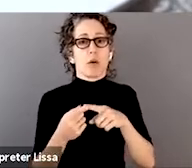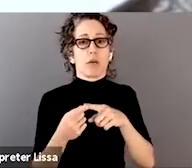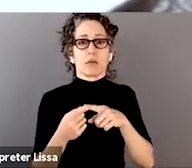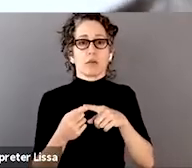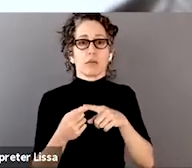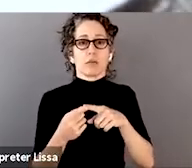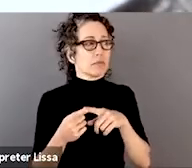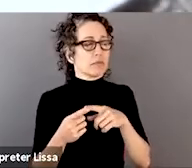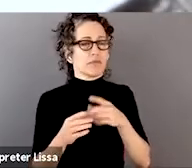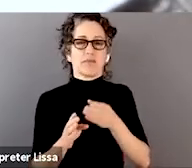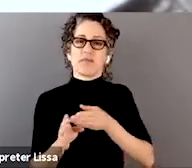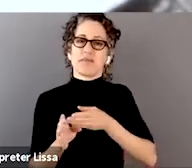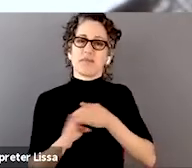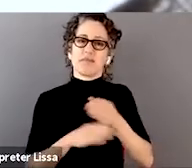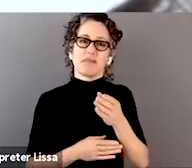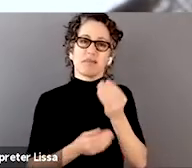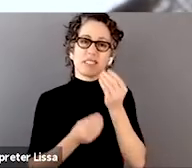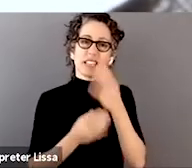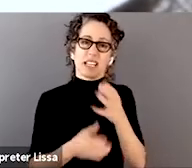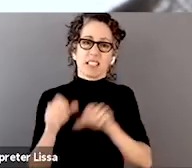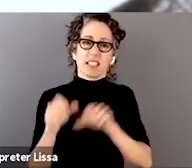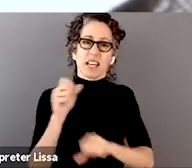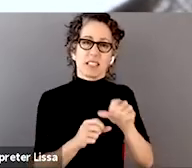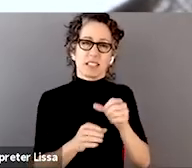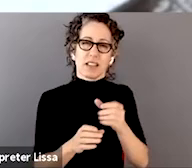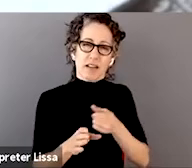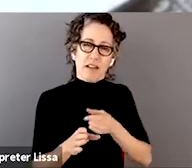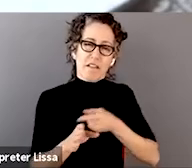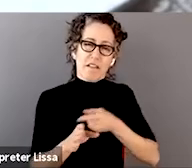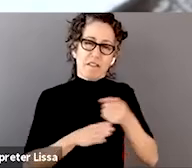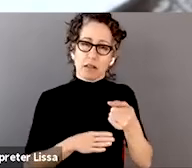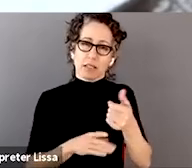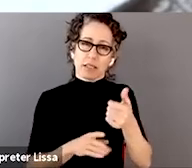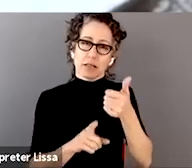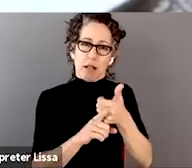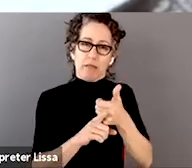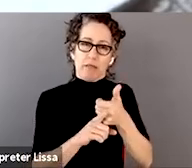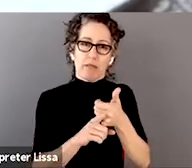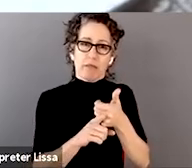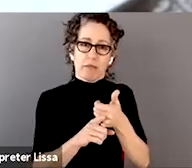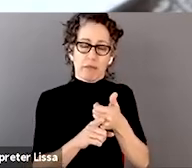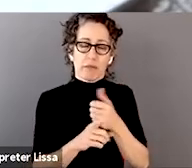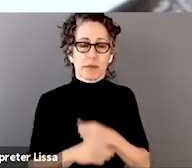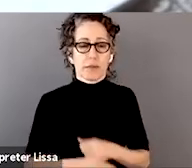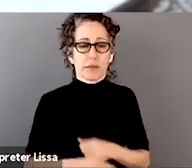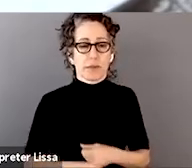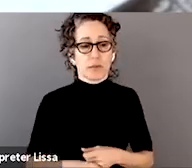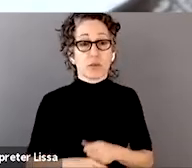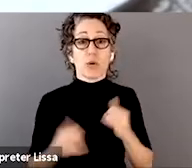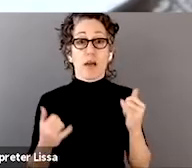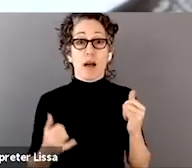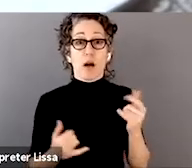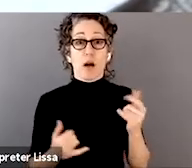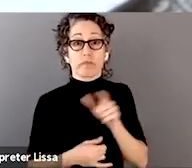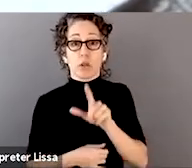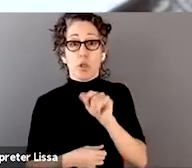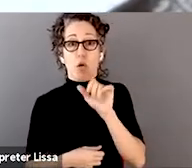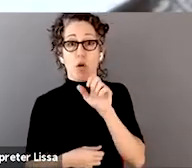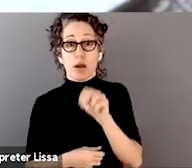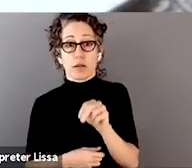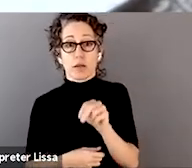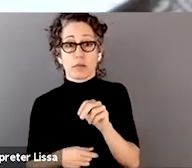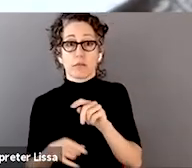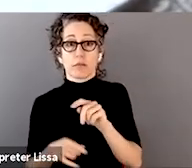so much bias within the tools that data science creates as much as within the field. So I'll turn it to Lauren for that, but I think we might have a little more time. So if anyone wants to come